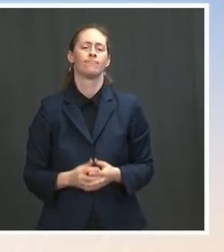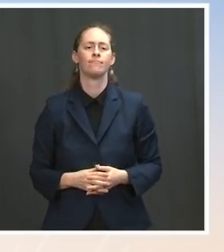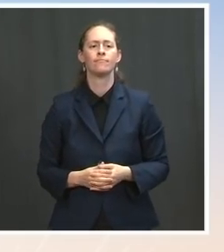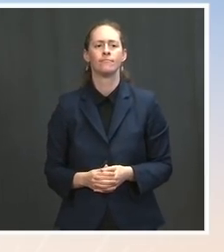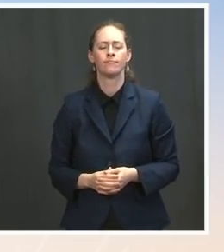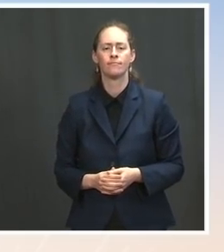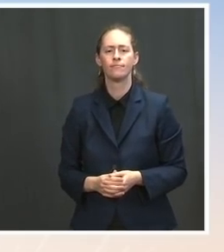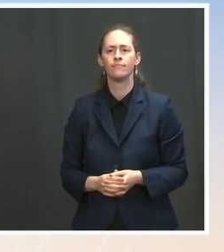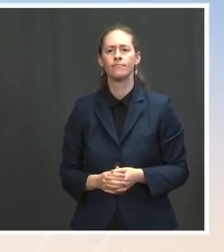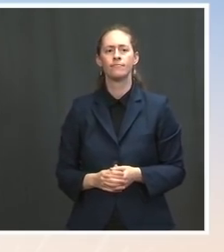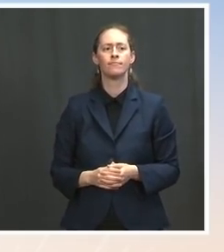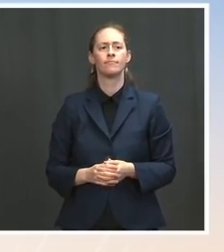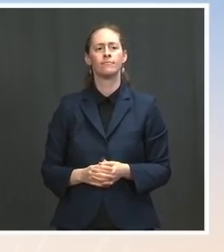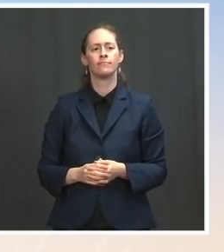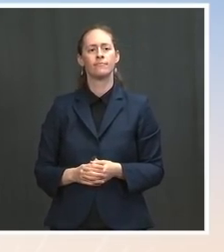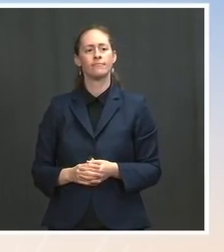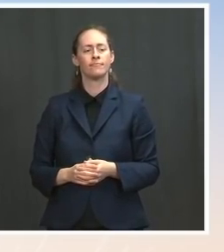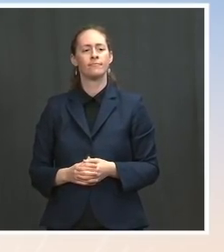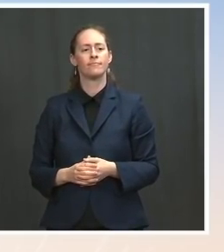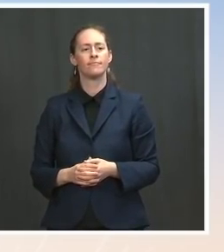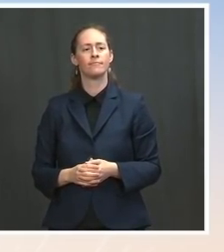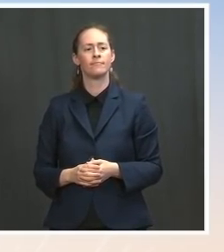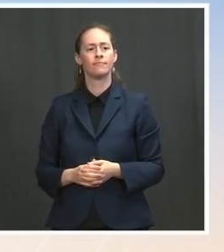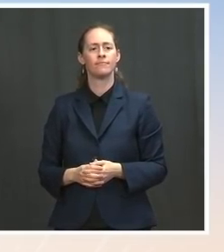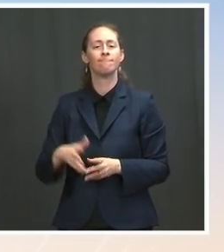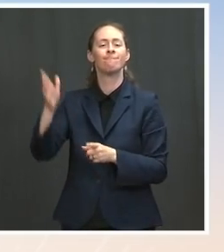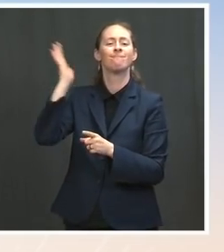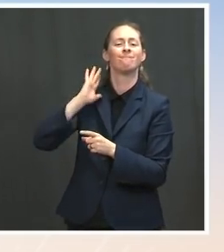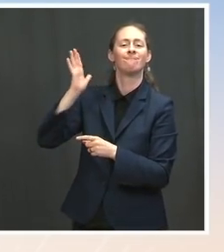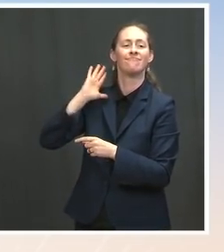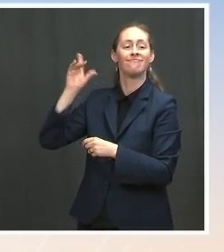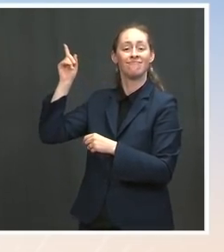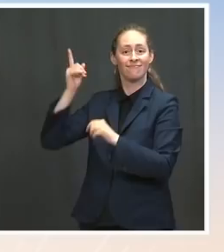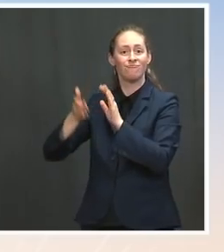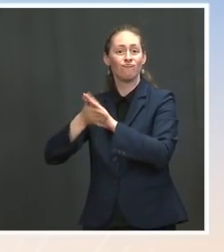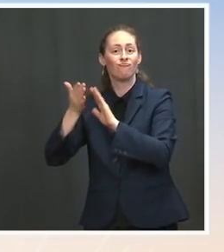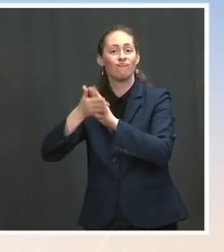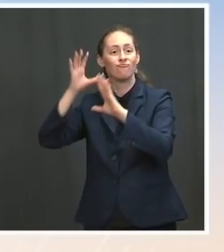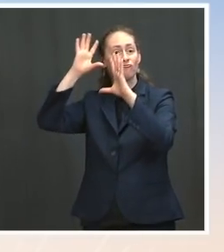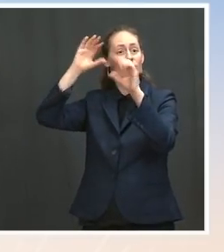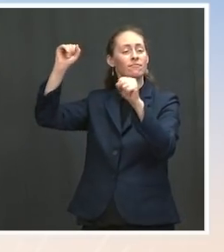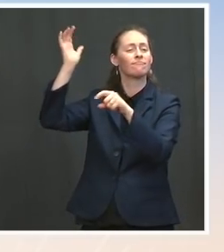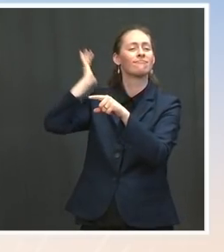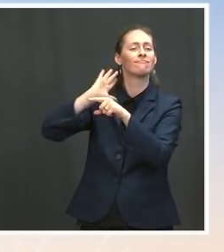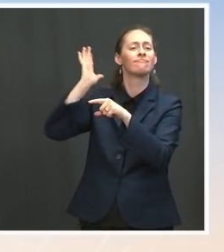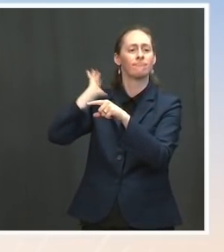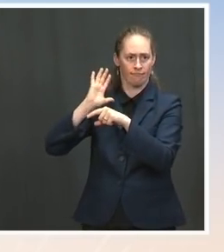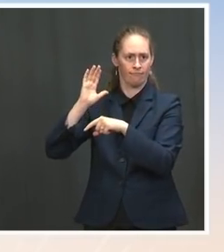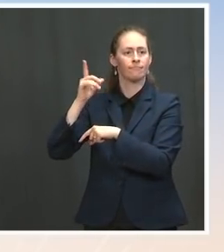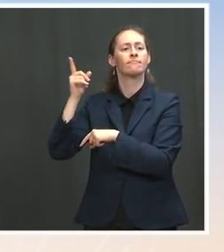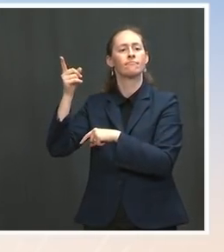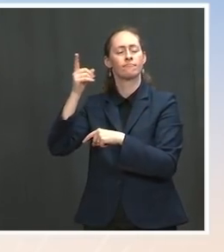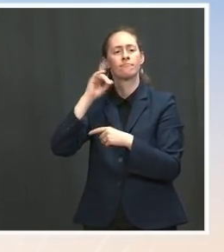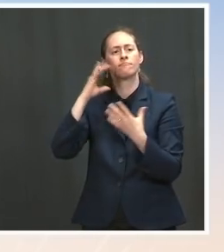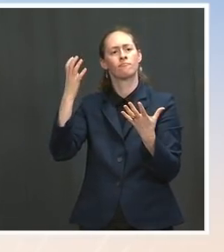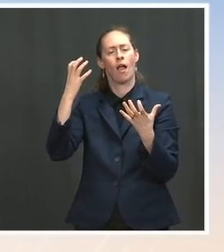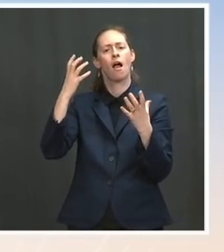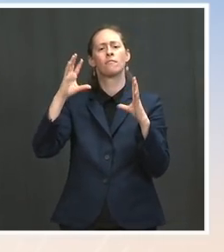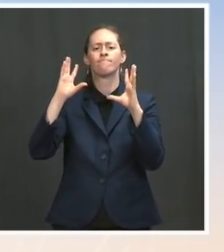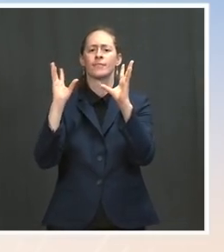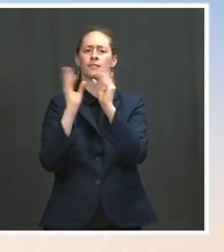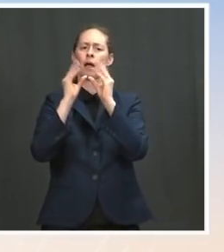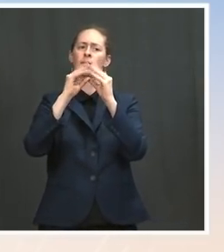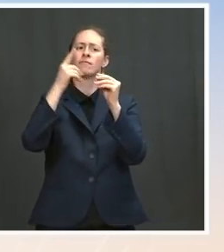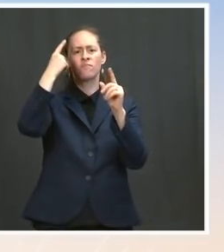During the campaign, Biden promised to host a summit for democracy during the first year of his presidency. Can you give us an update on if that's